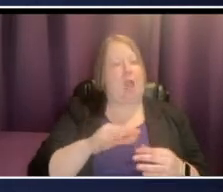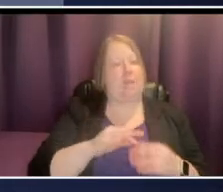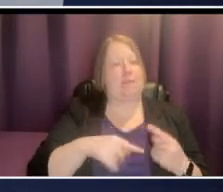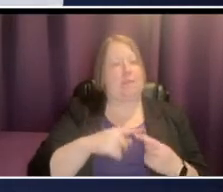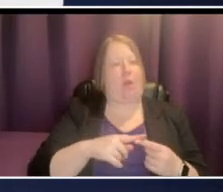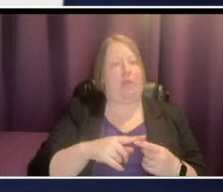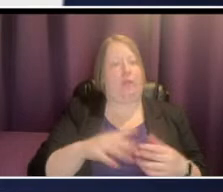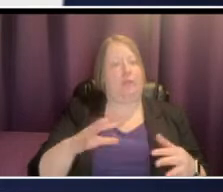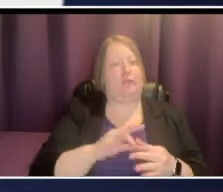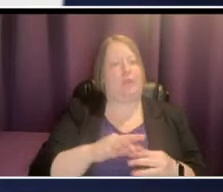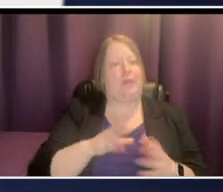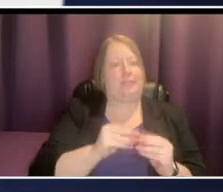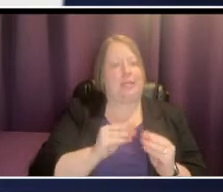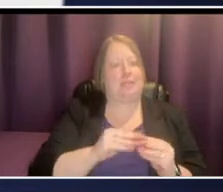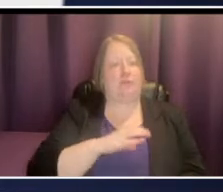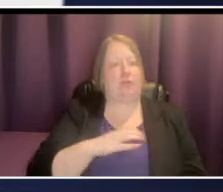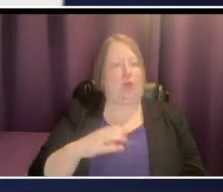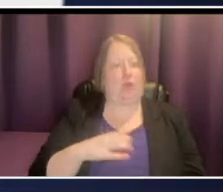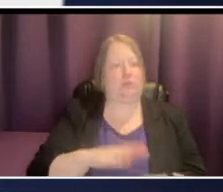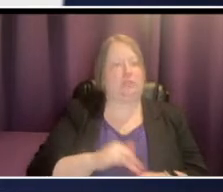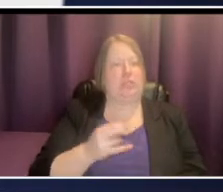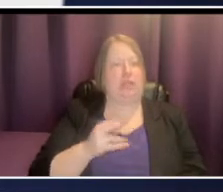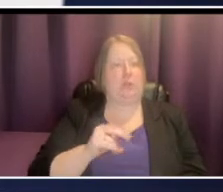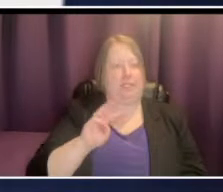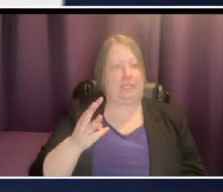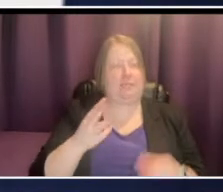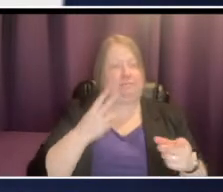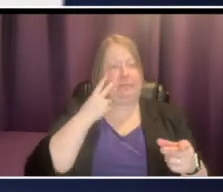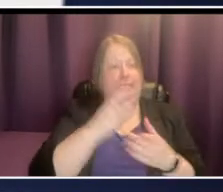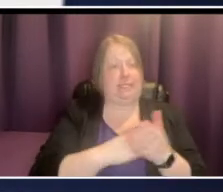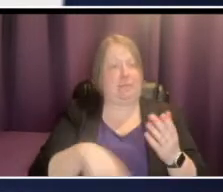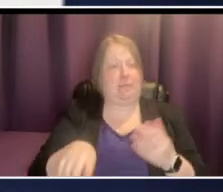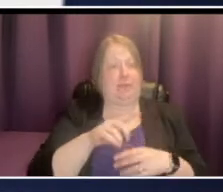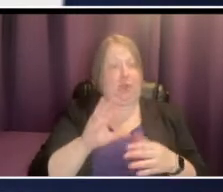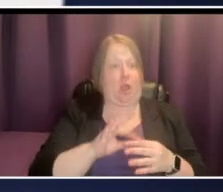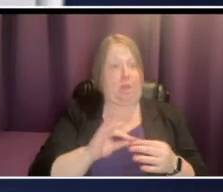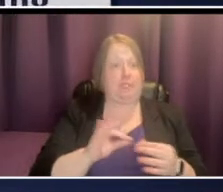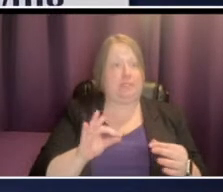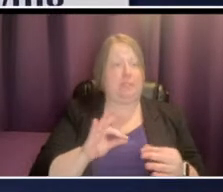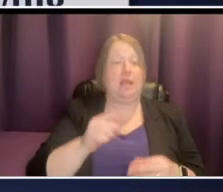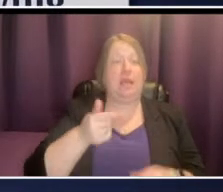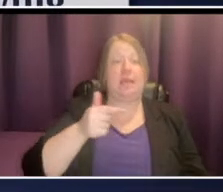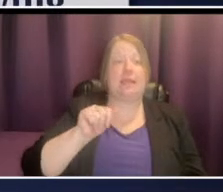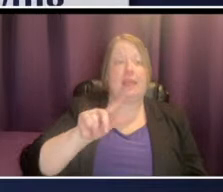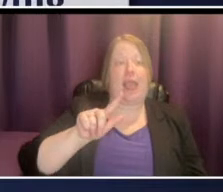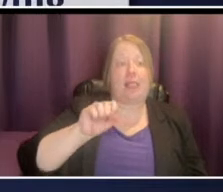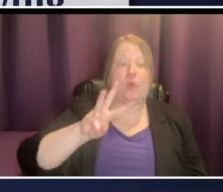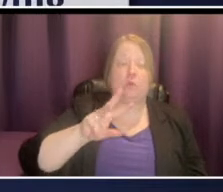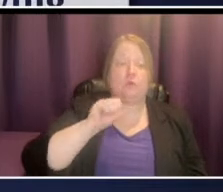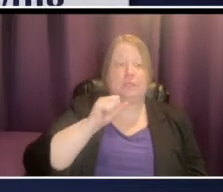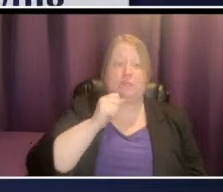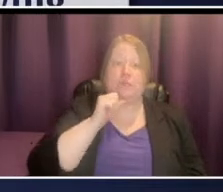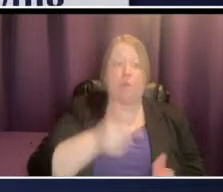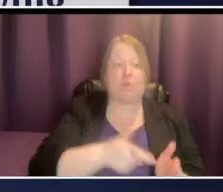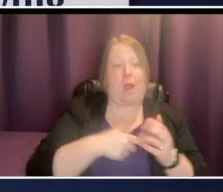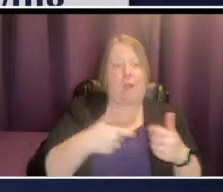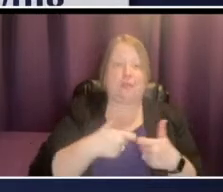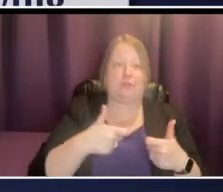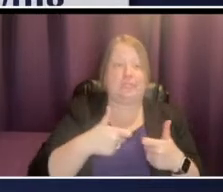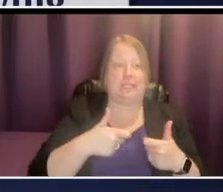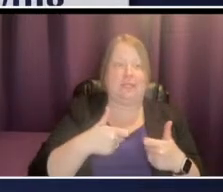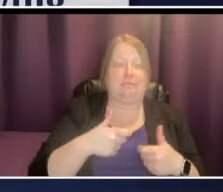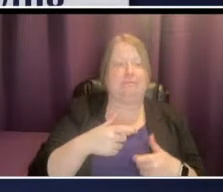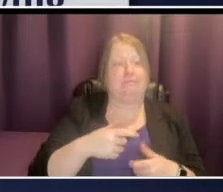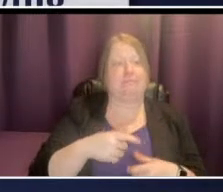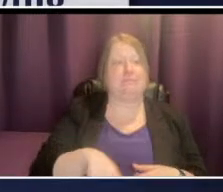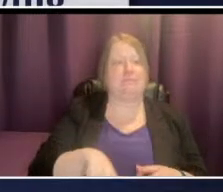look at some of those comments. "Gallows don't require electricity. If the filthy commie